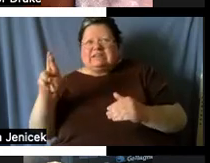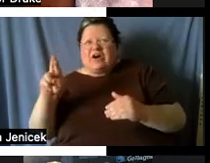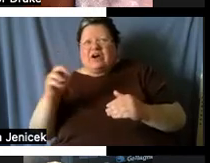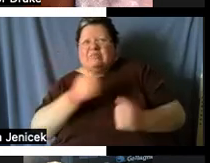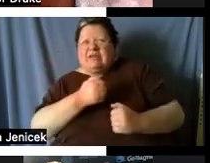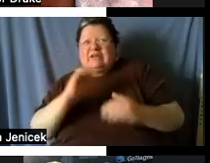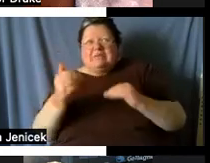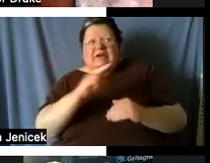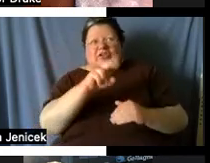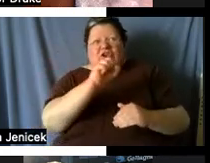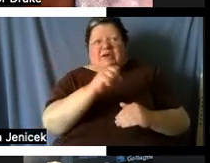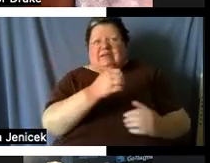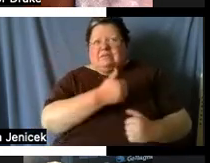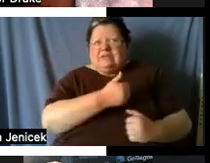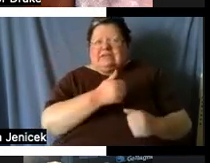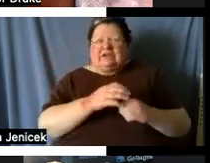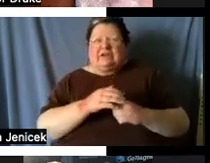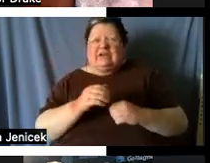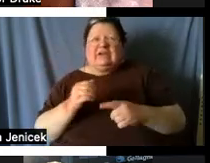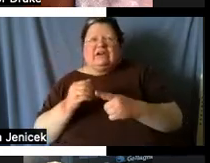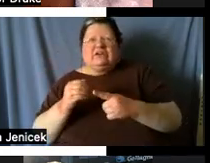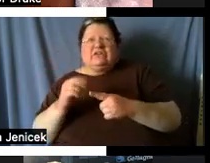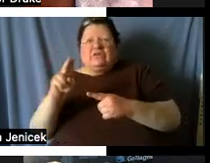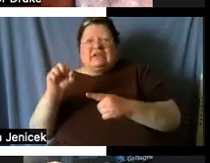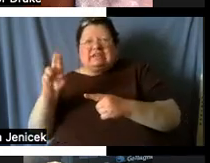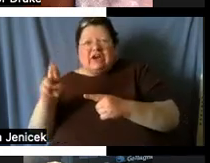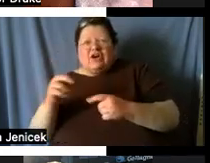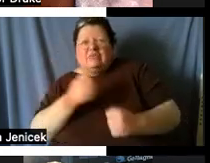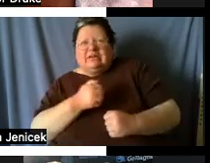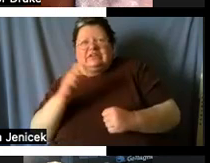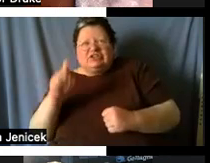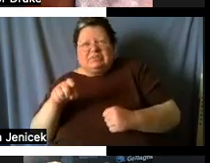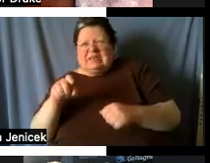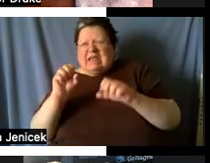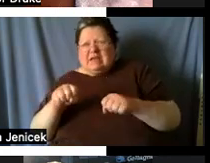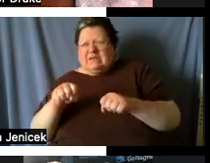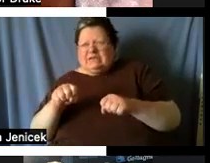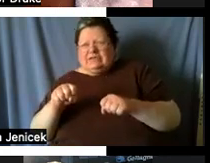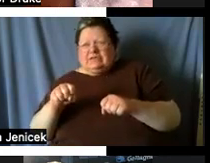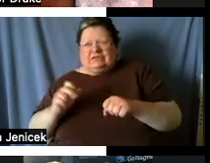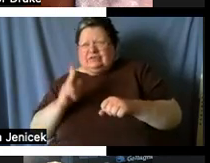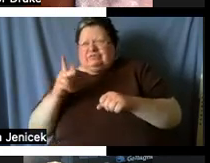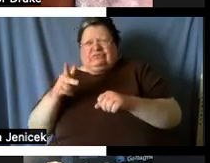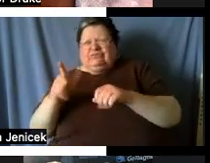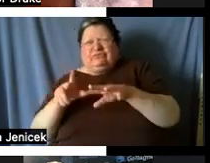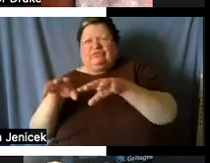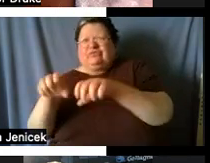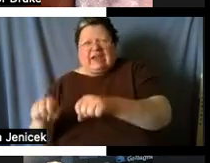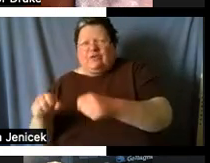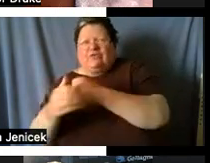military. So the Soviet military should be able to just roll in and roll over Afghanistan.